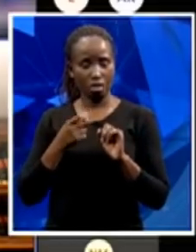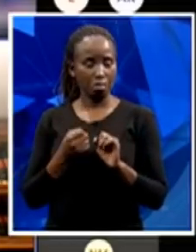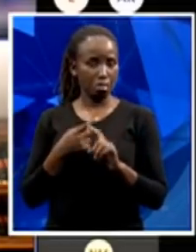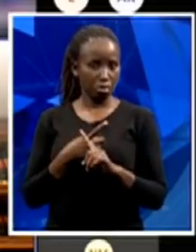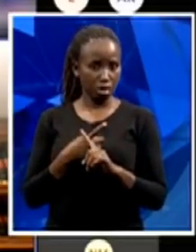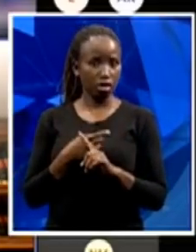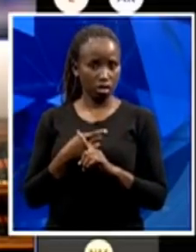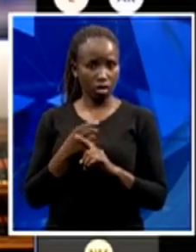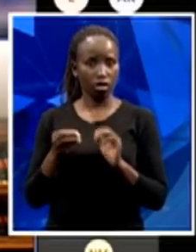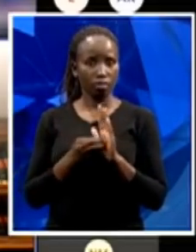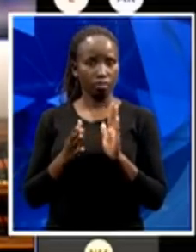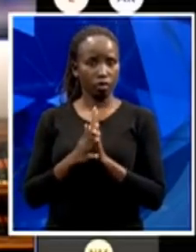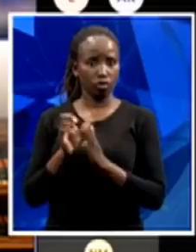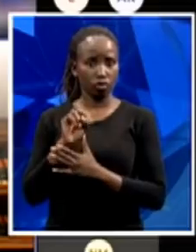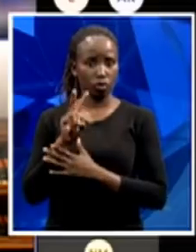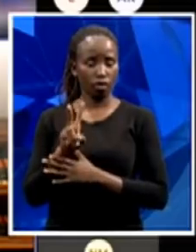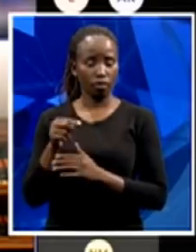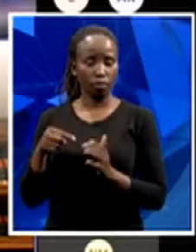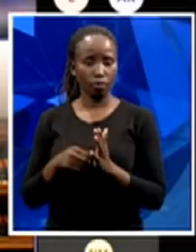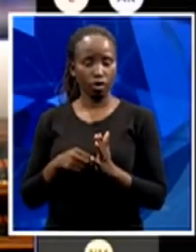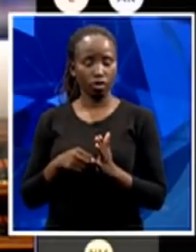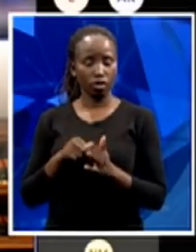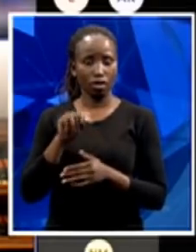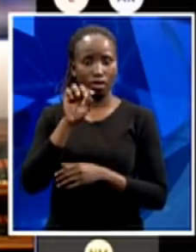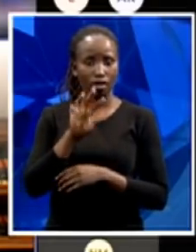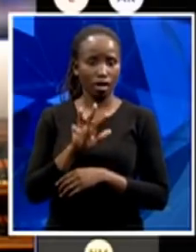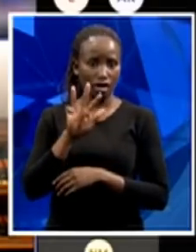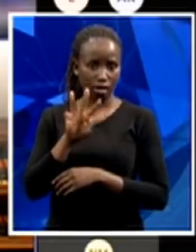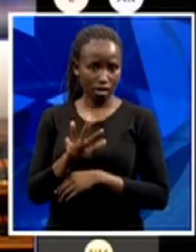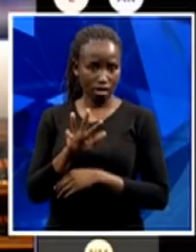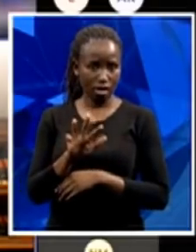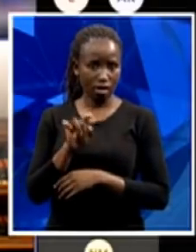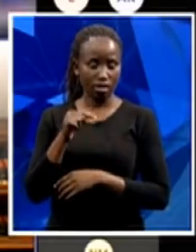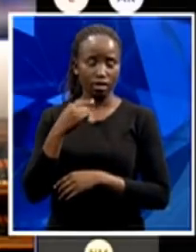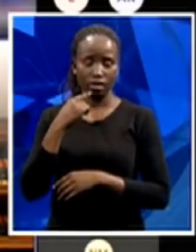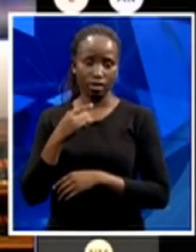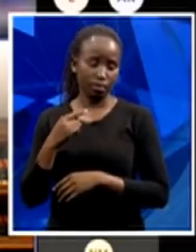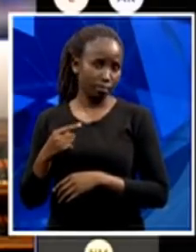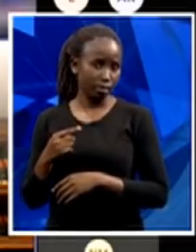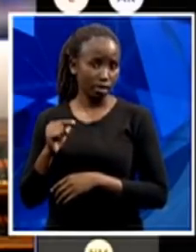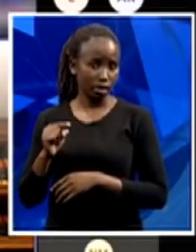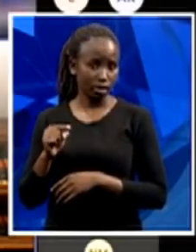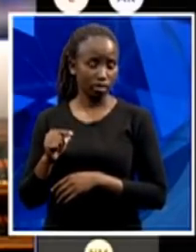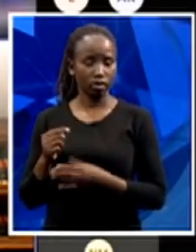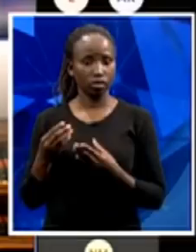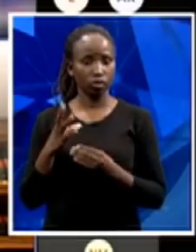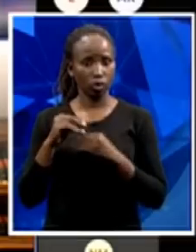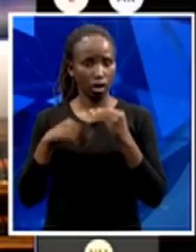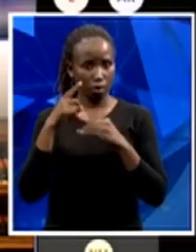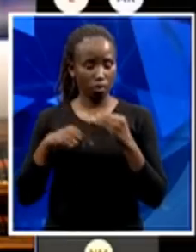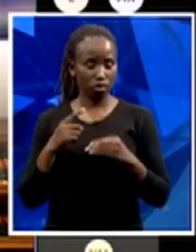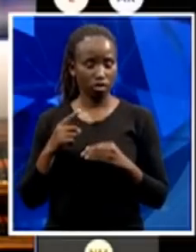12.2.19 thereof. For the sake of completeness, I'll deal with some of the broad features of